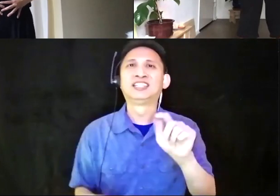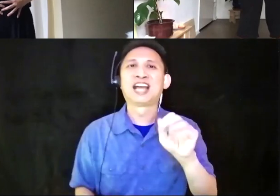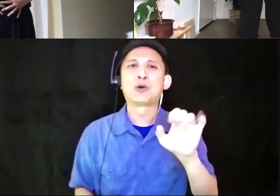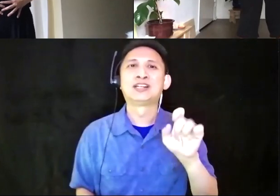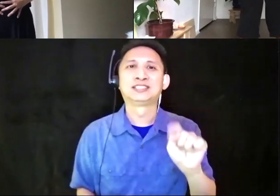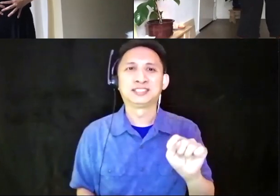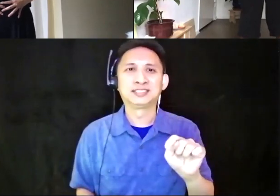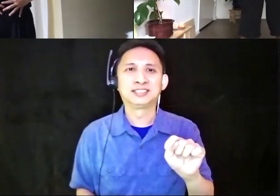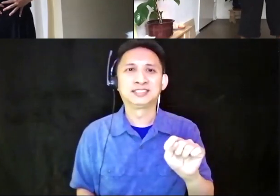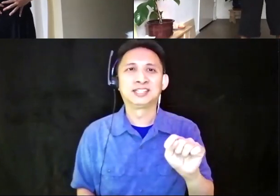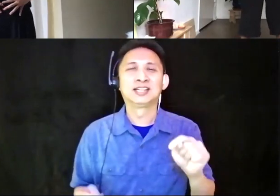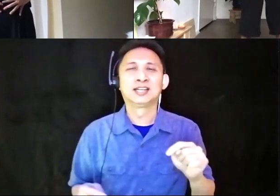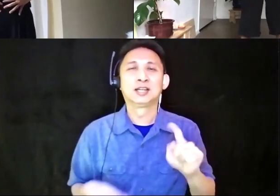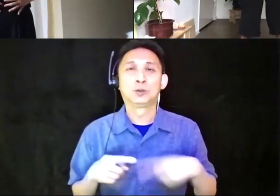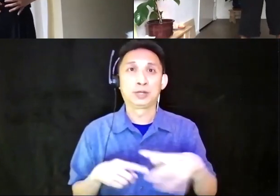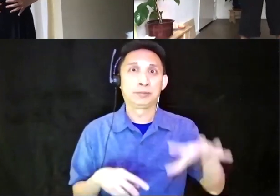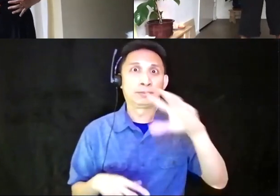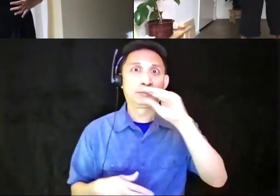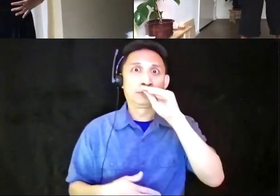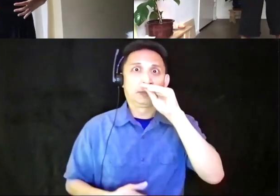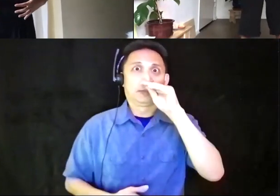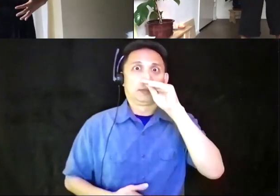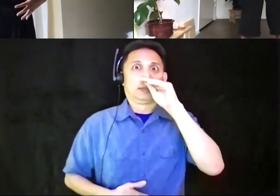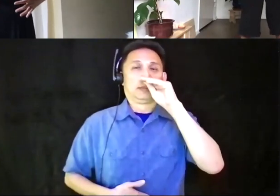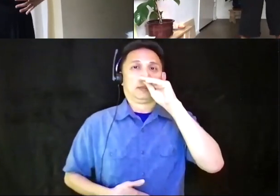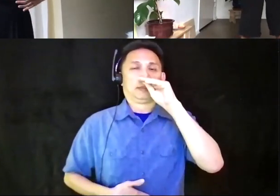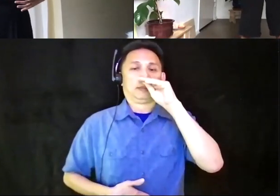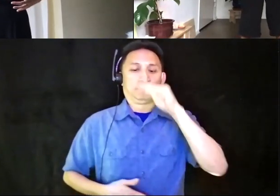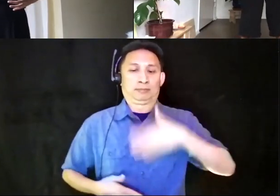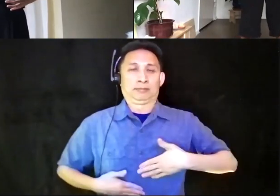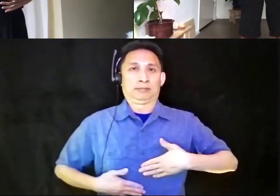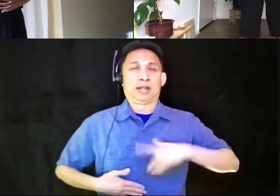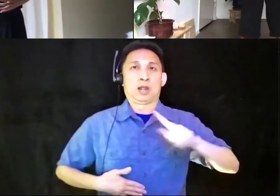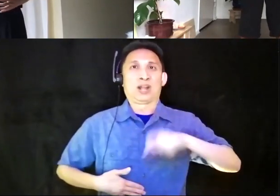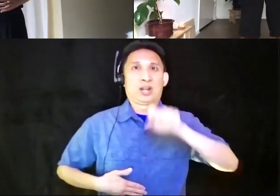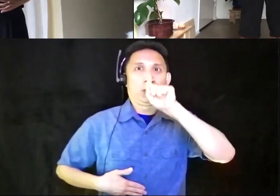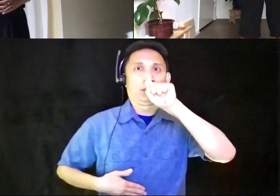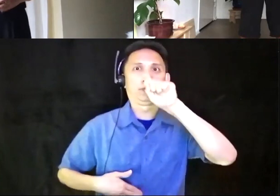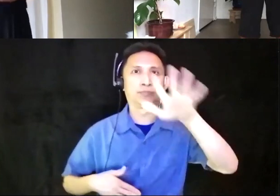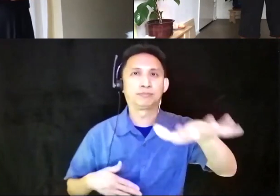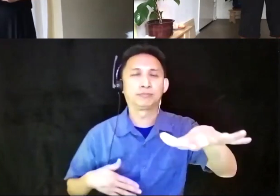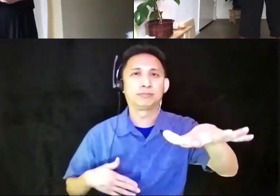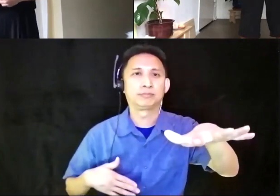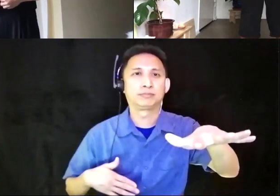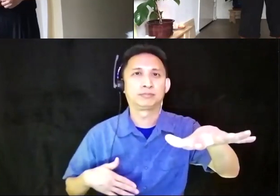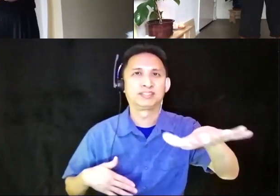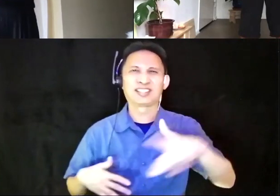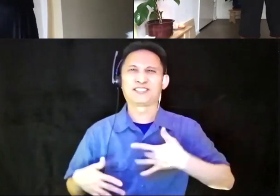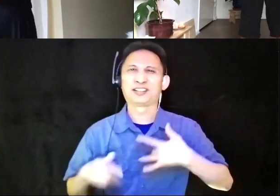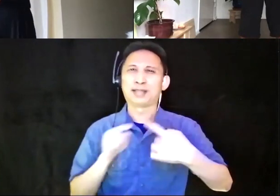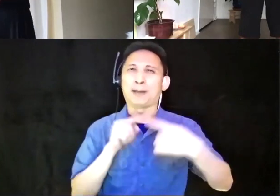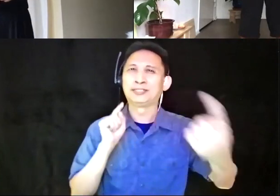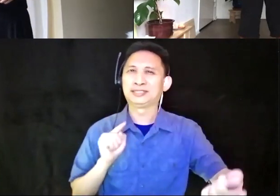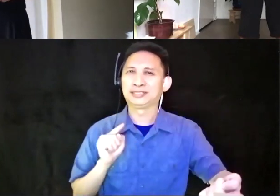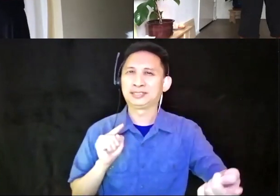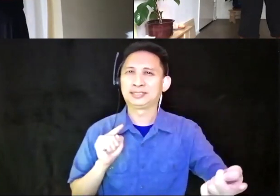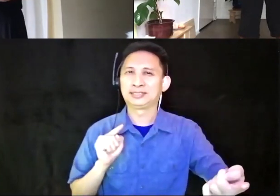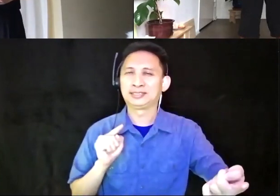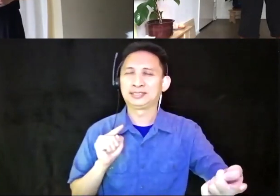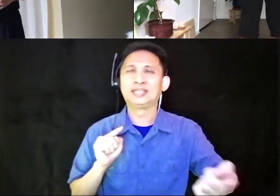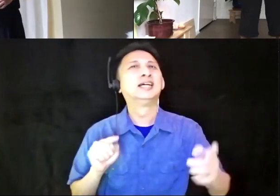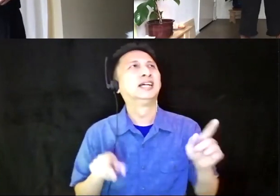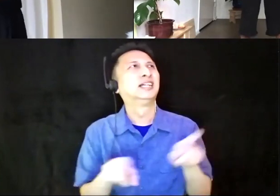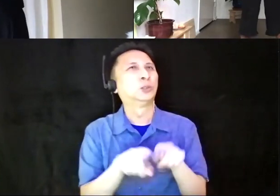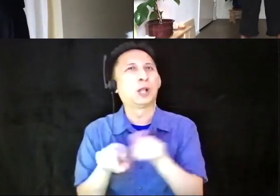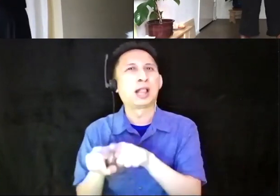belly to stay in, and as you exhale, the belly to come out. This feels kind of similar to some styles of